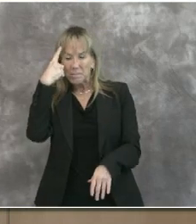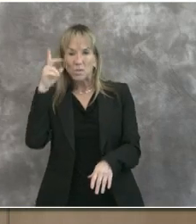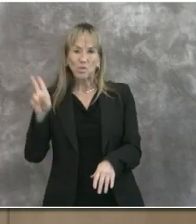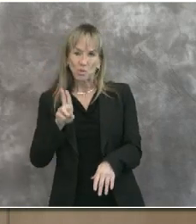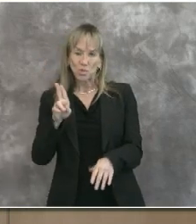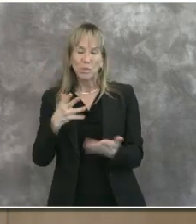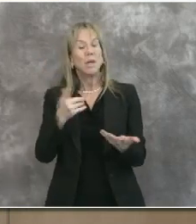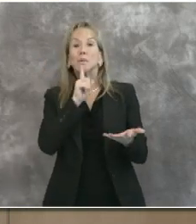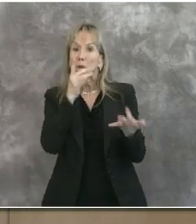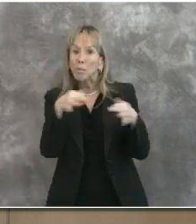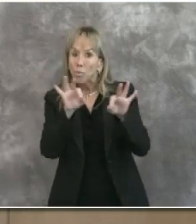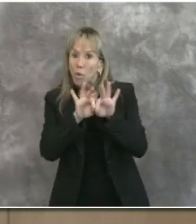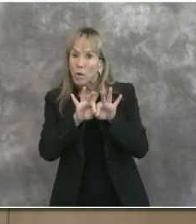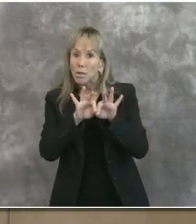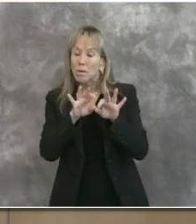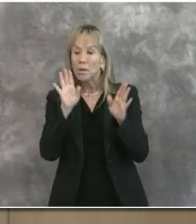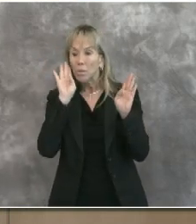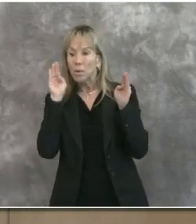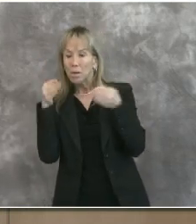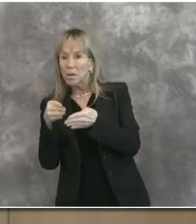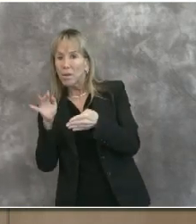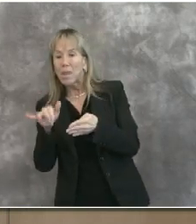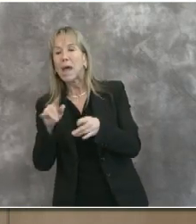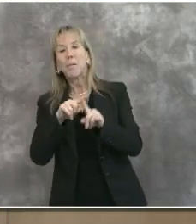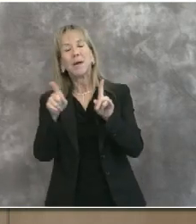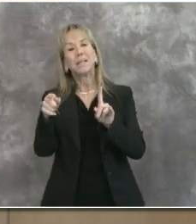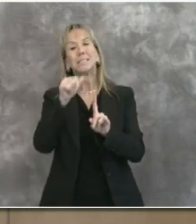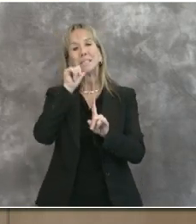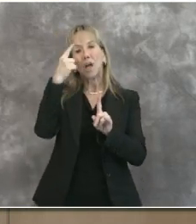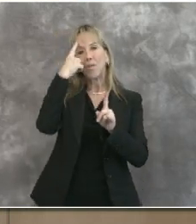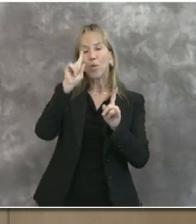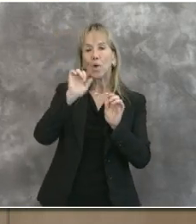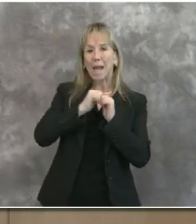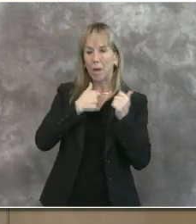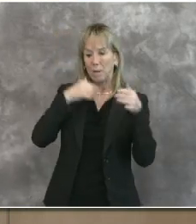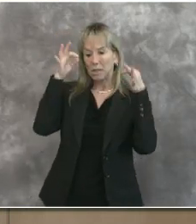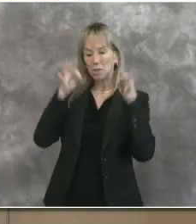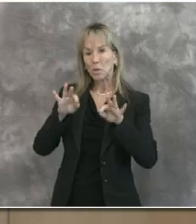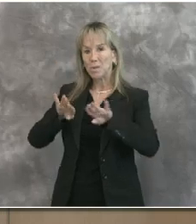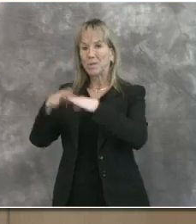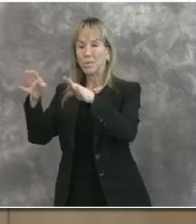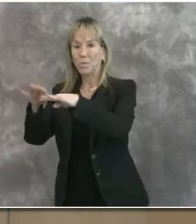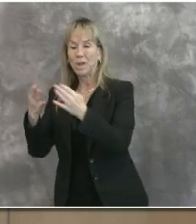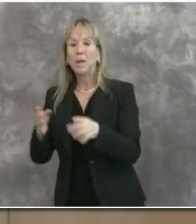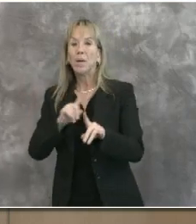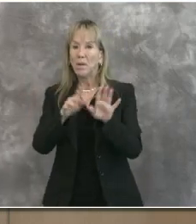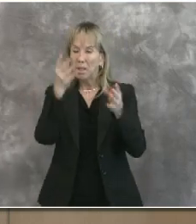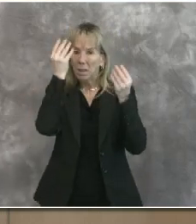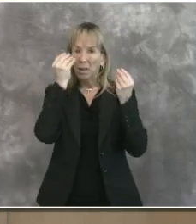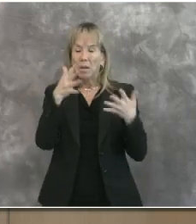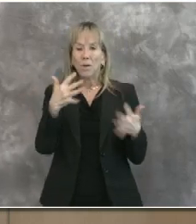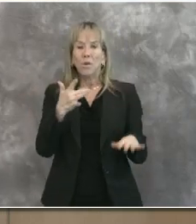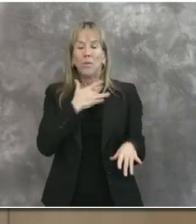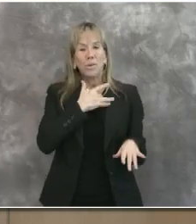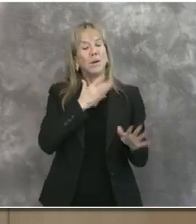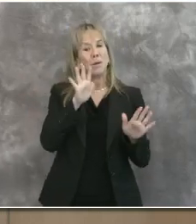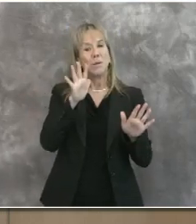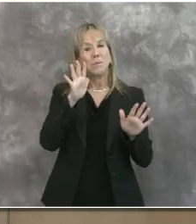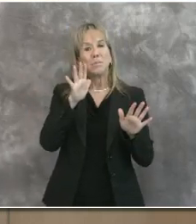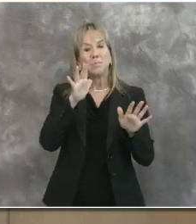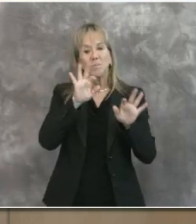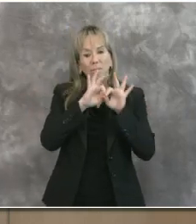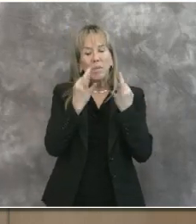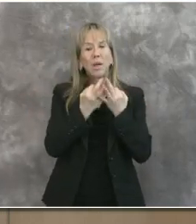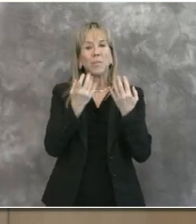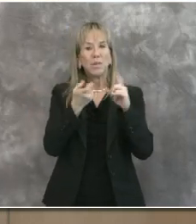that we focus on the impact on family and friends of these deaths, but it's not one of the criteria that's being